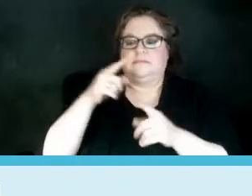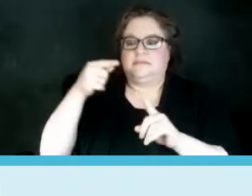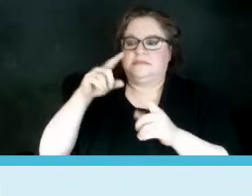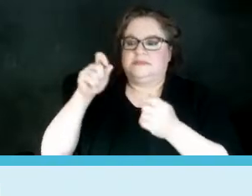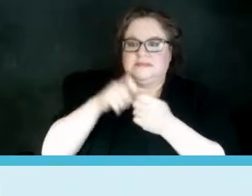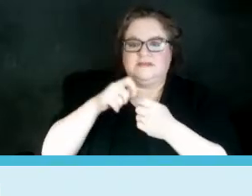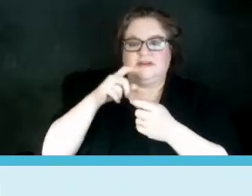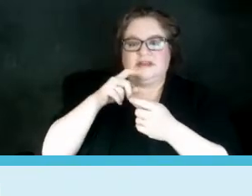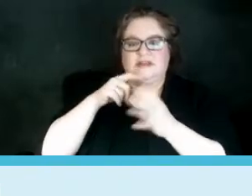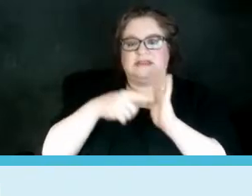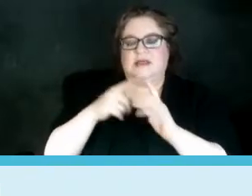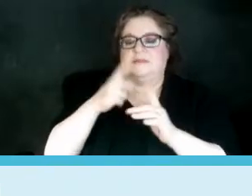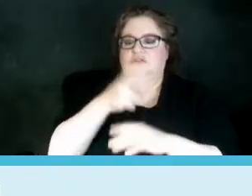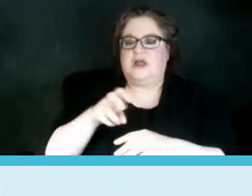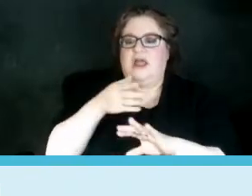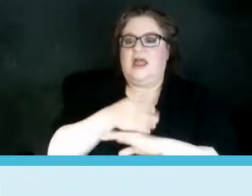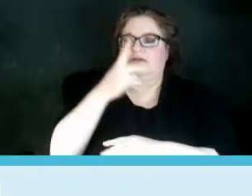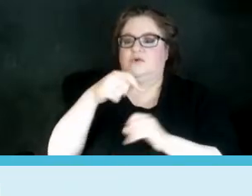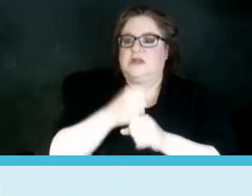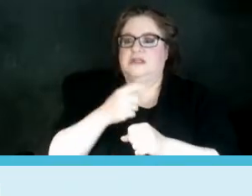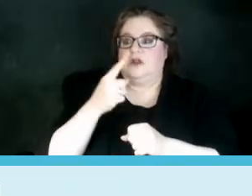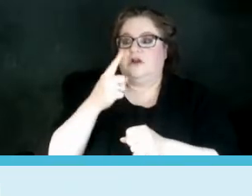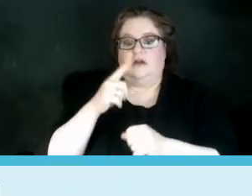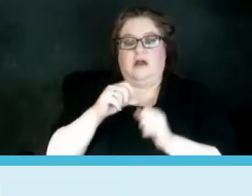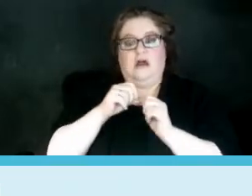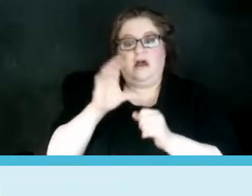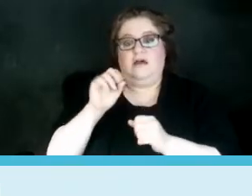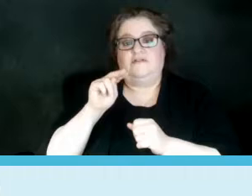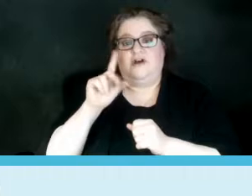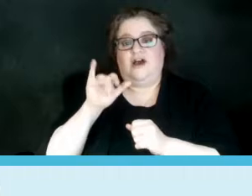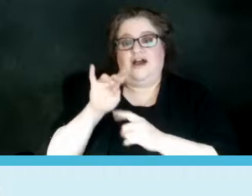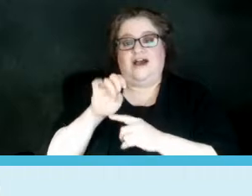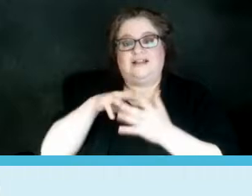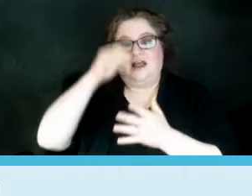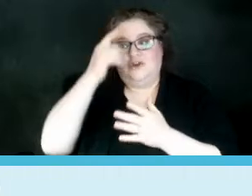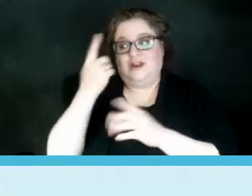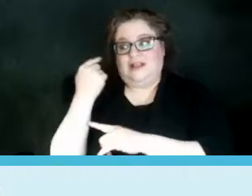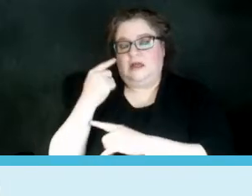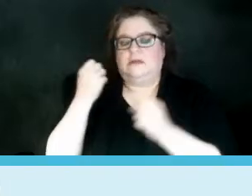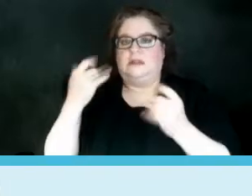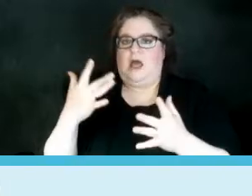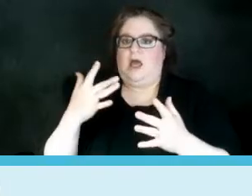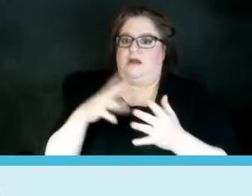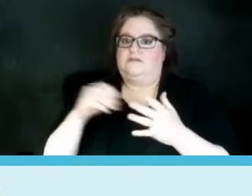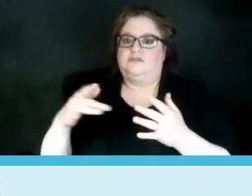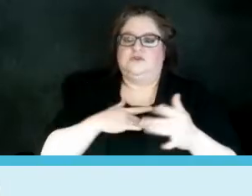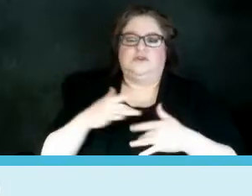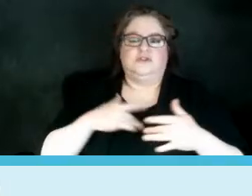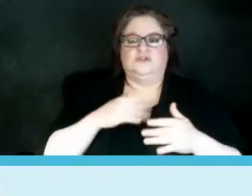was transitioning after a year of online learning last year. There were, of course, a lot of student concerns across the board